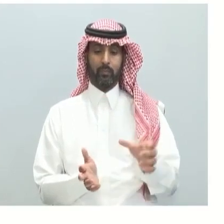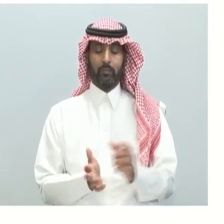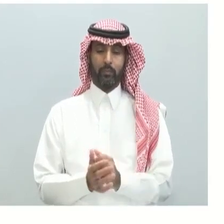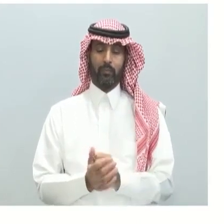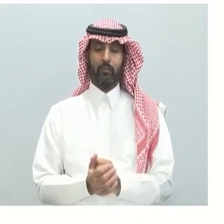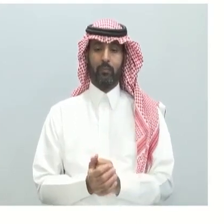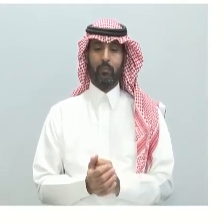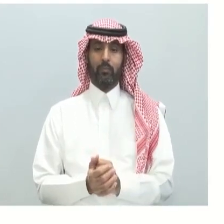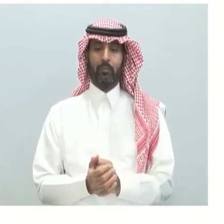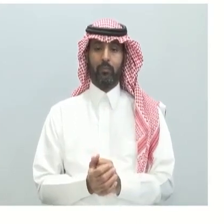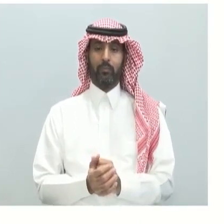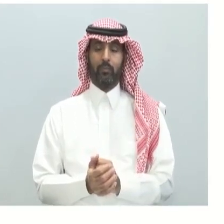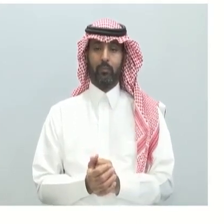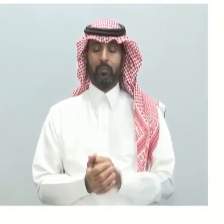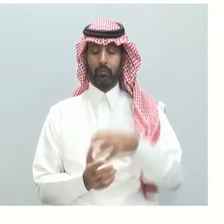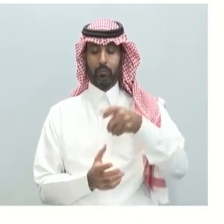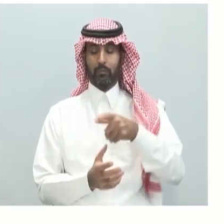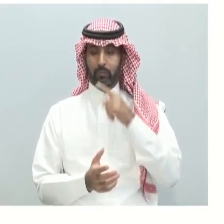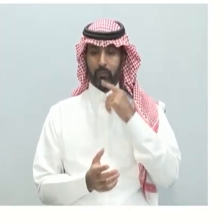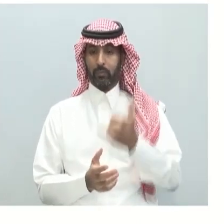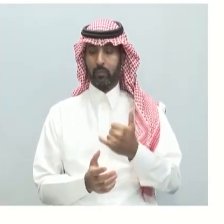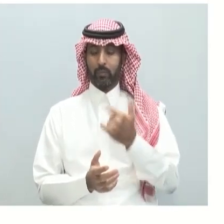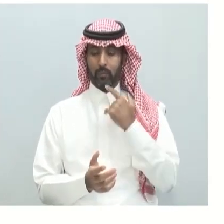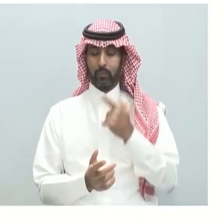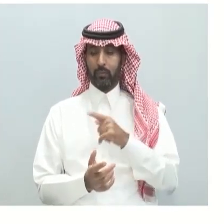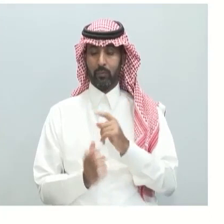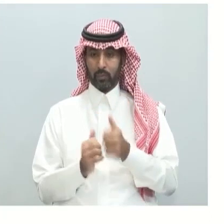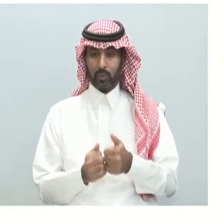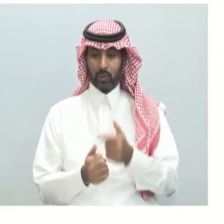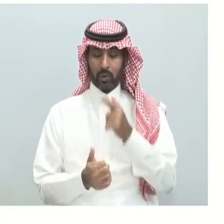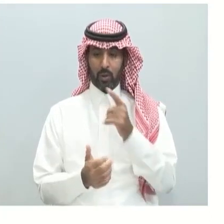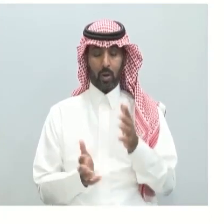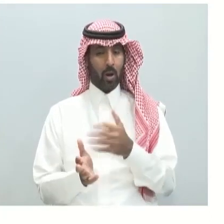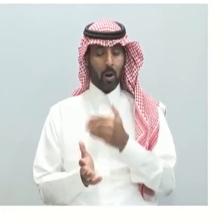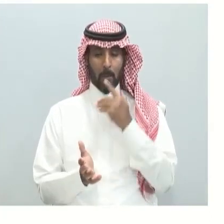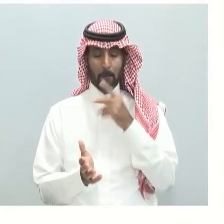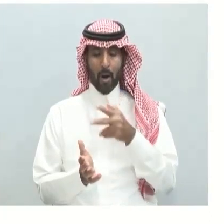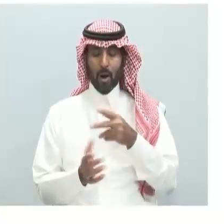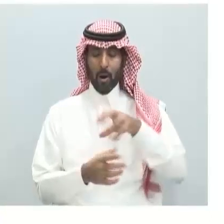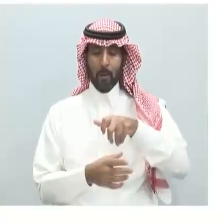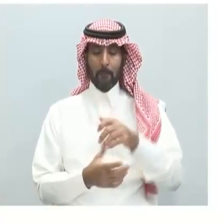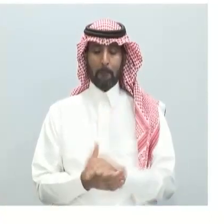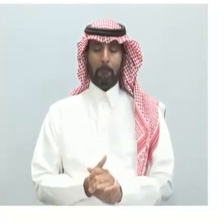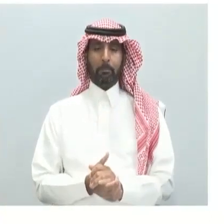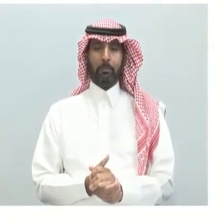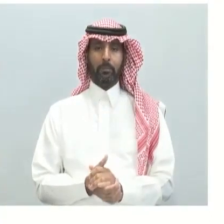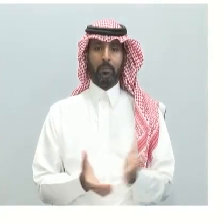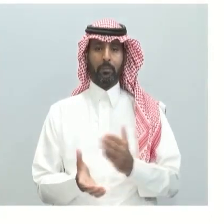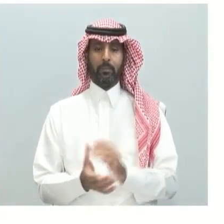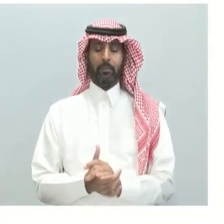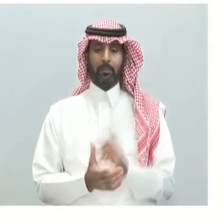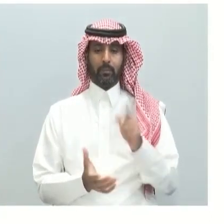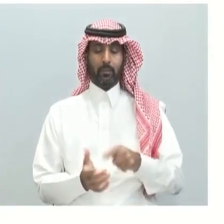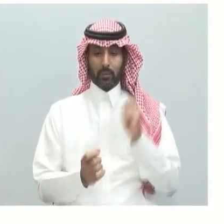and the local water supply, everything is challenging when you are not having water at your house. For